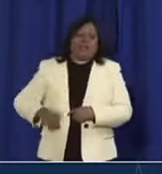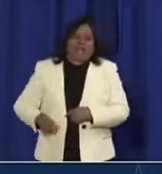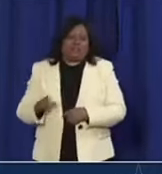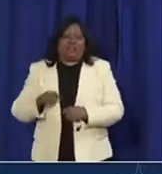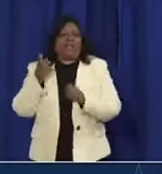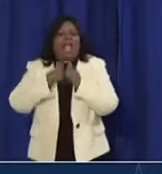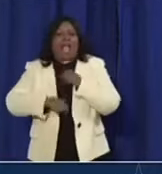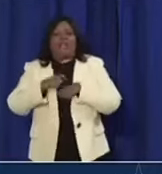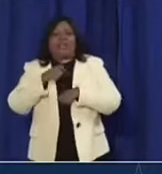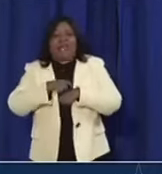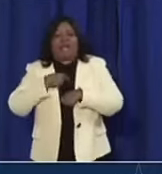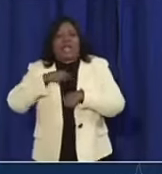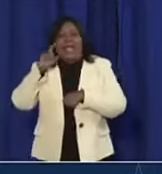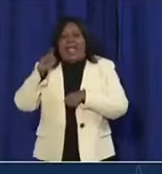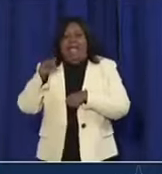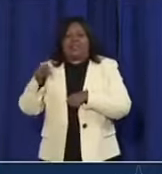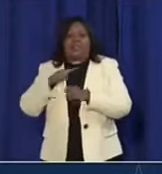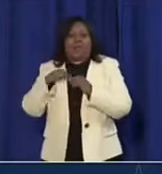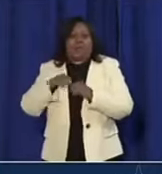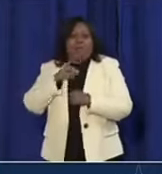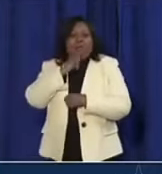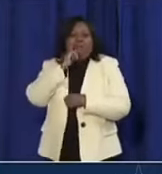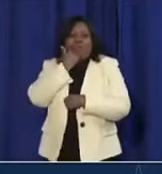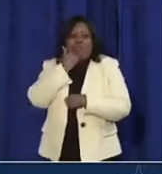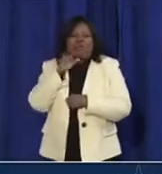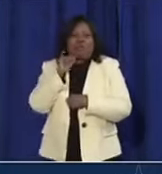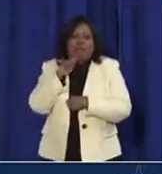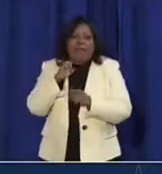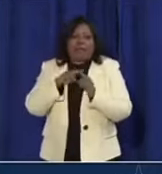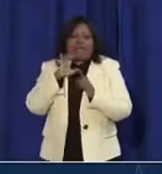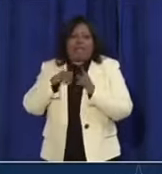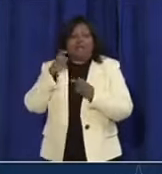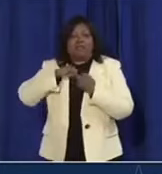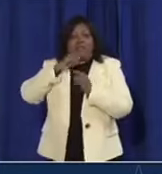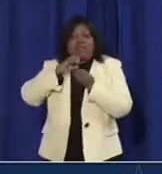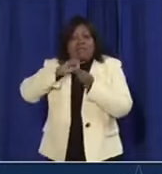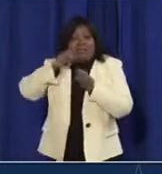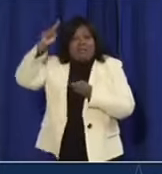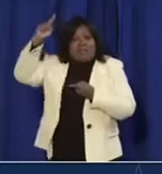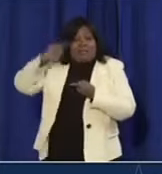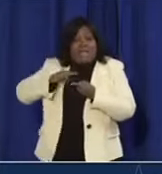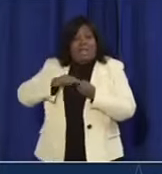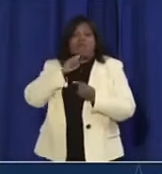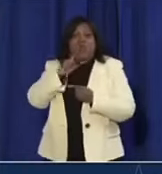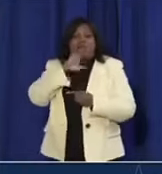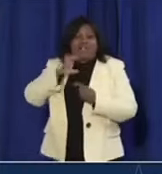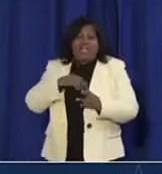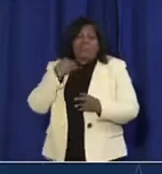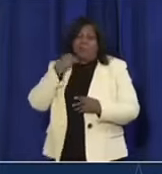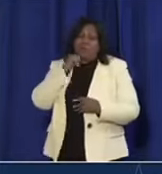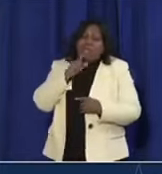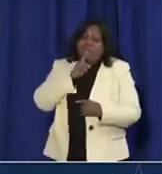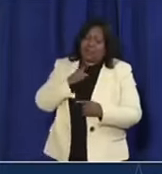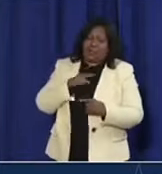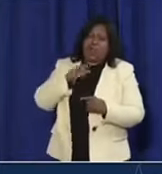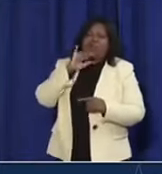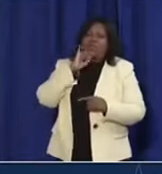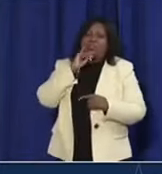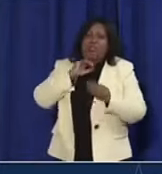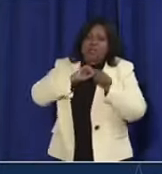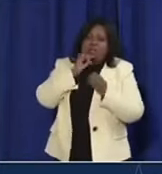every time I ask you about crime in Chicago, you say crime is down. Real Chicagoans know that that's not true, that crime is